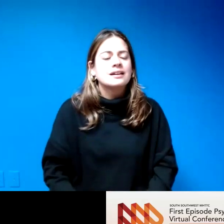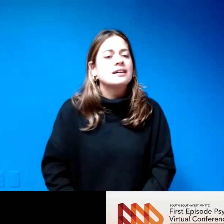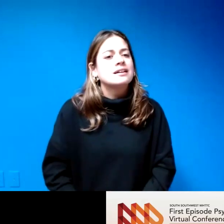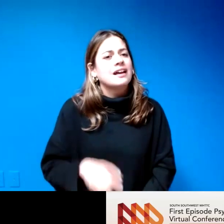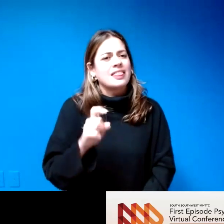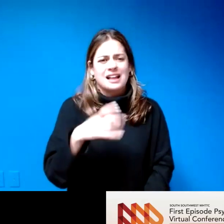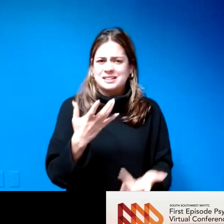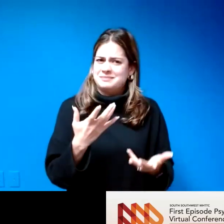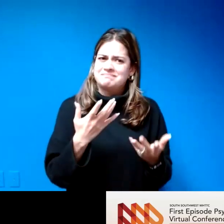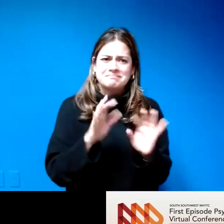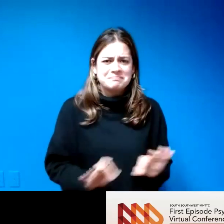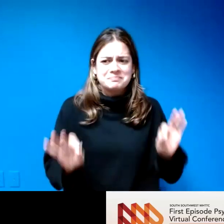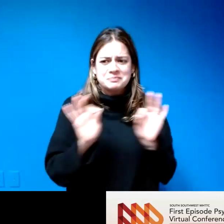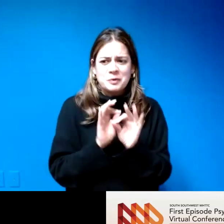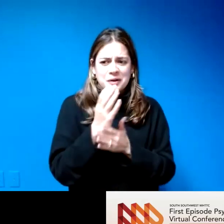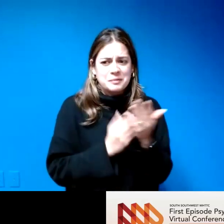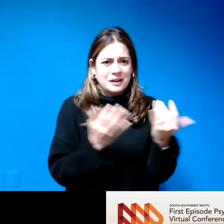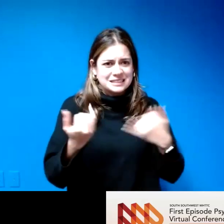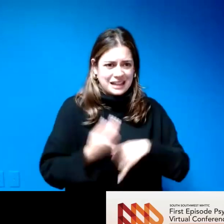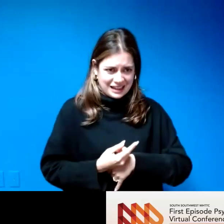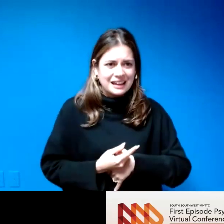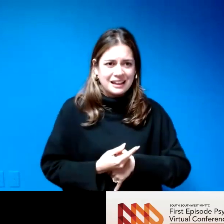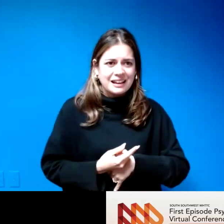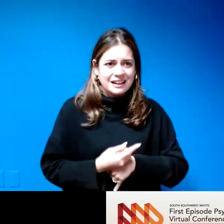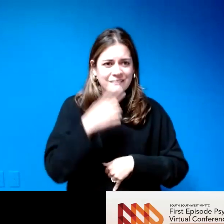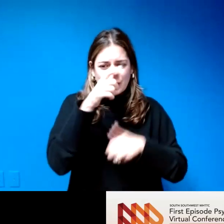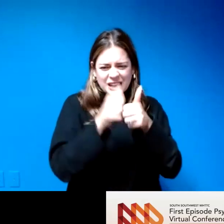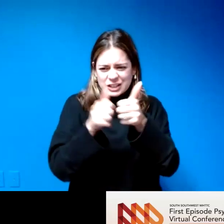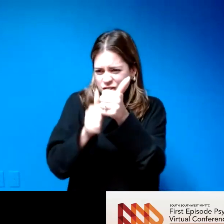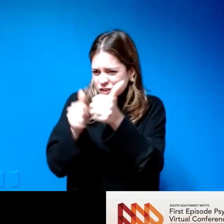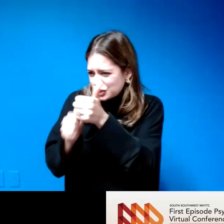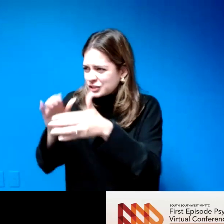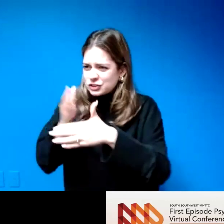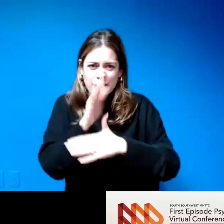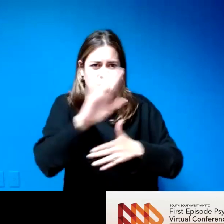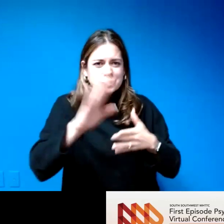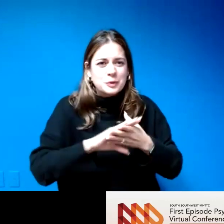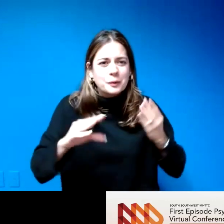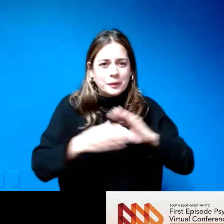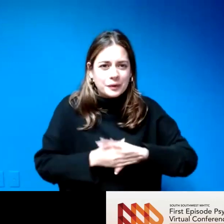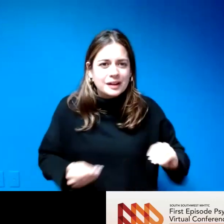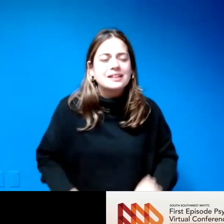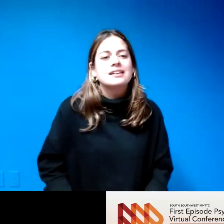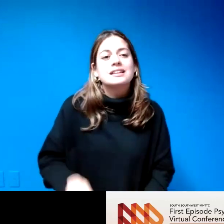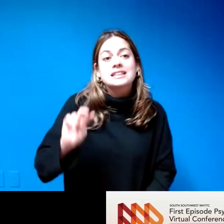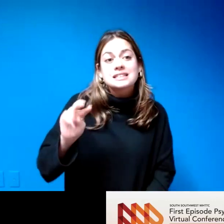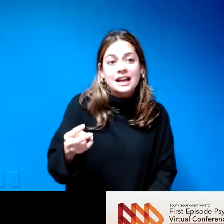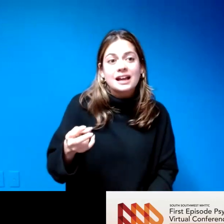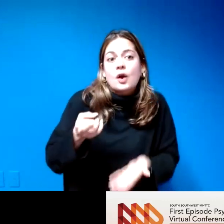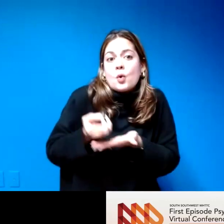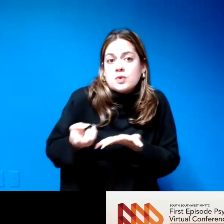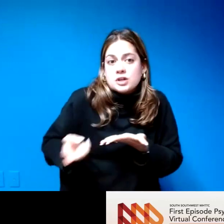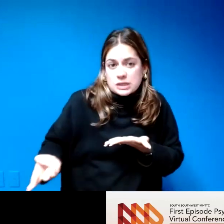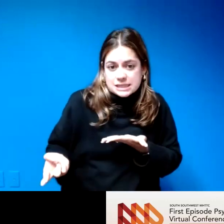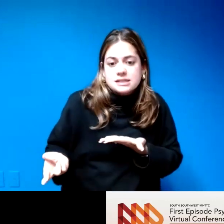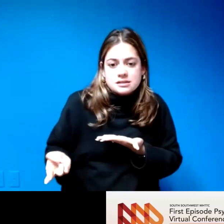important step because it opens opportunity for others to share stories. The second thing will be resources via telehealth. And there is a